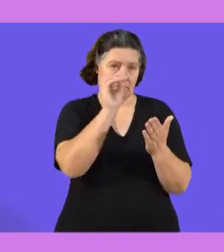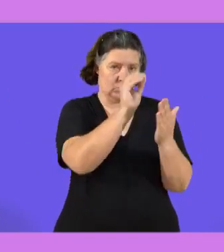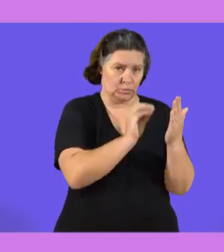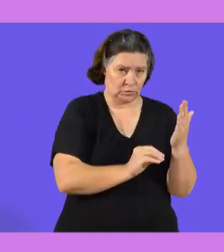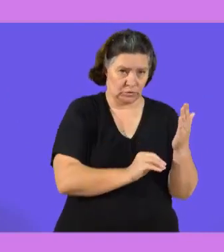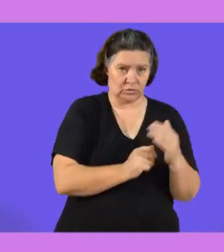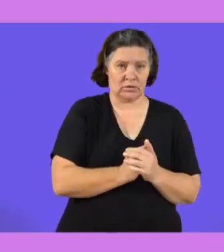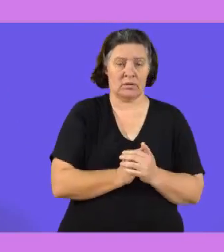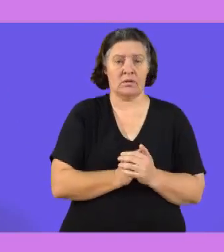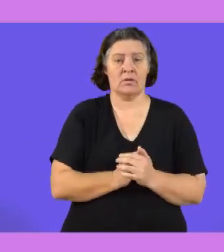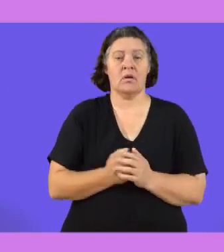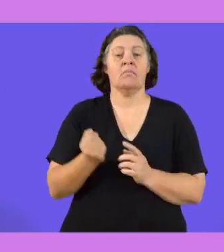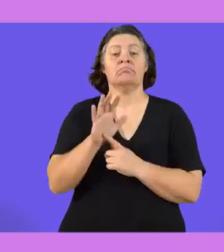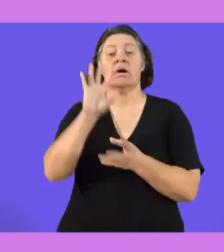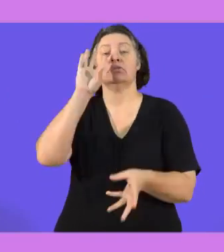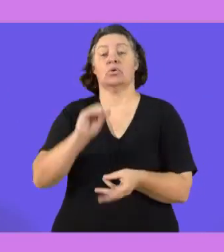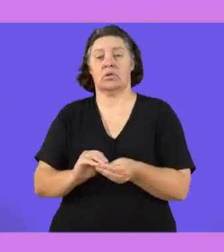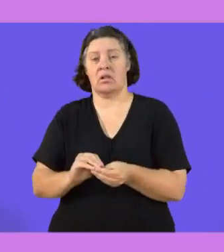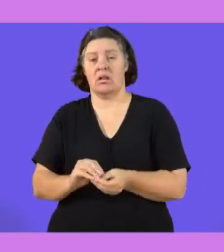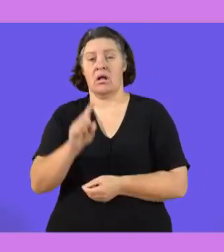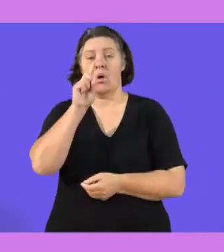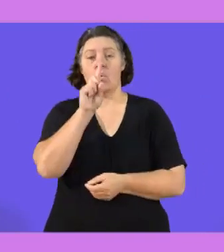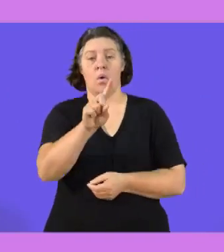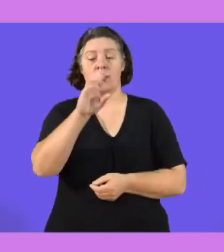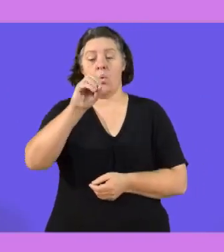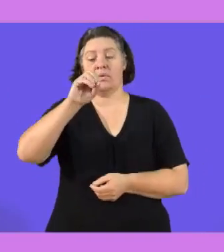R68.99. And that gives you the total of